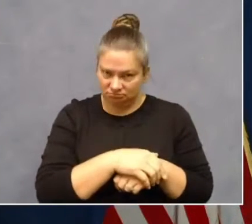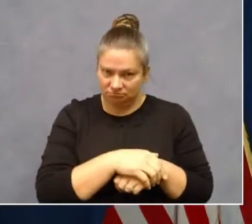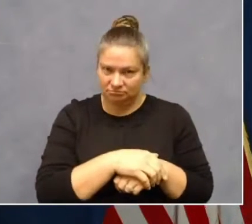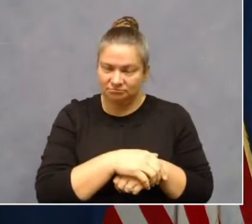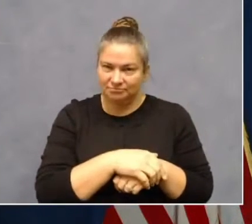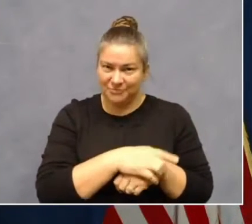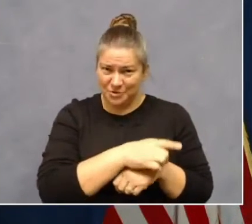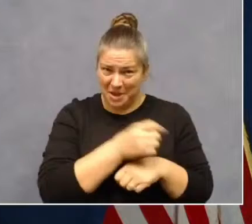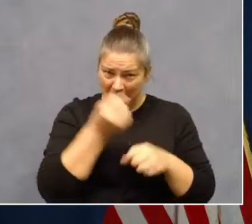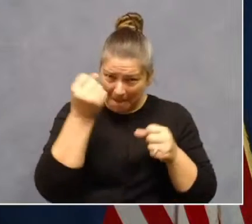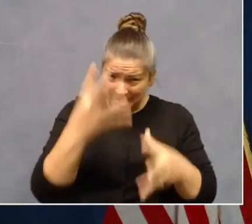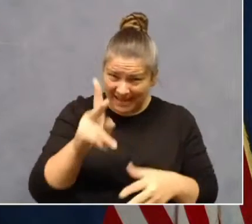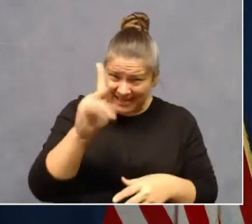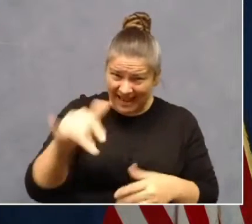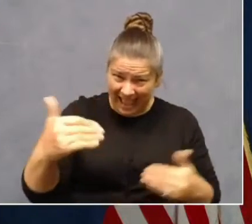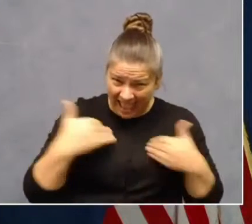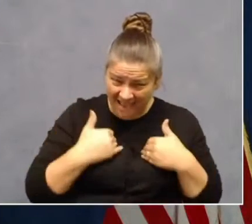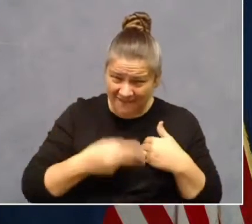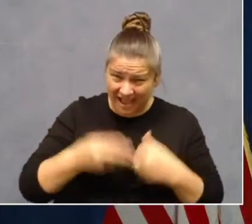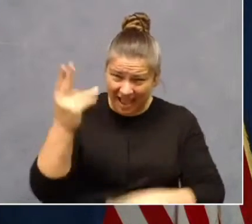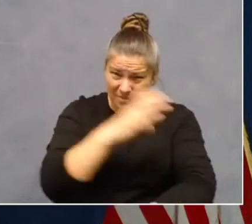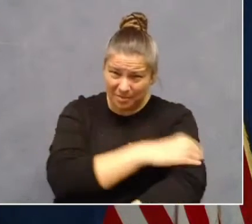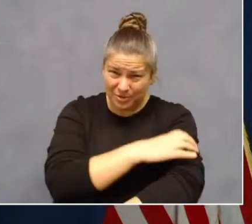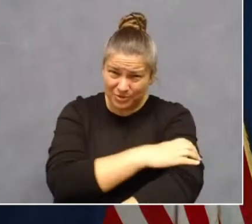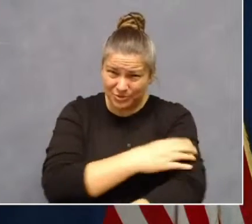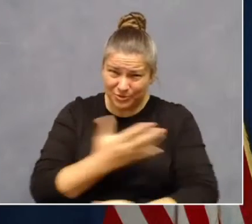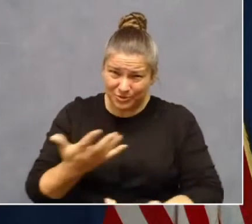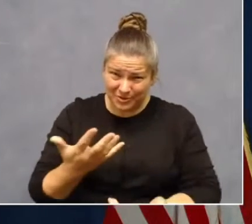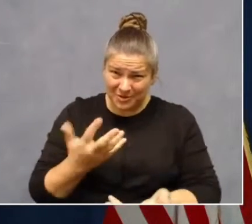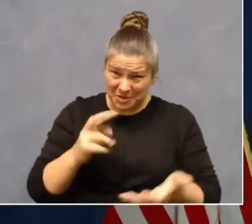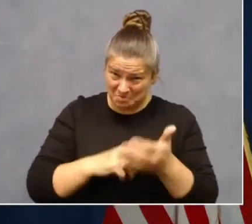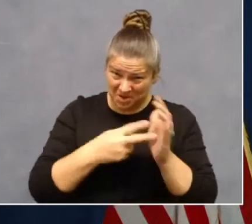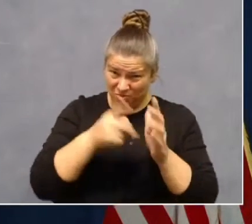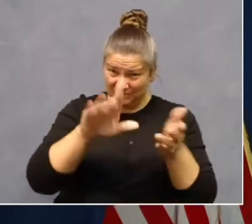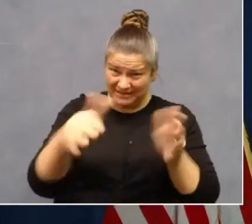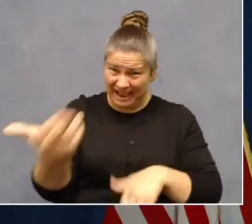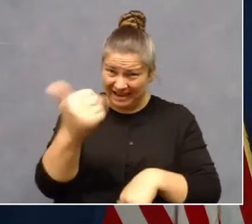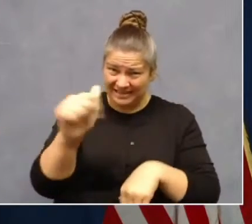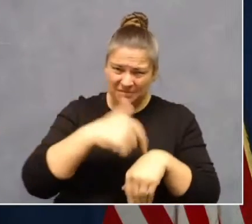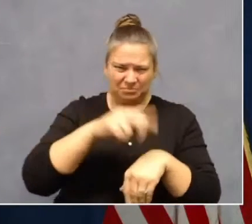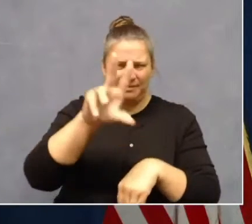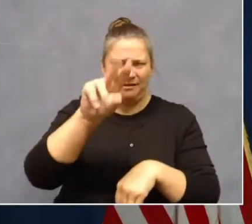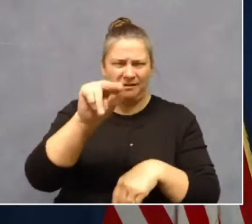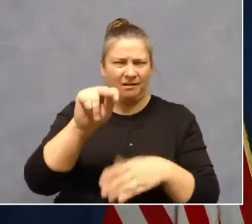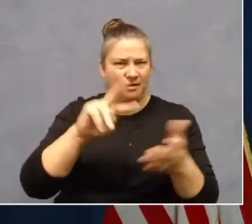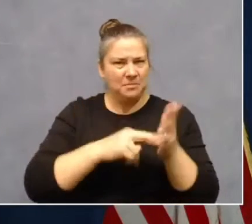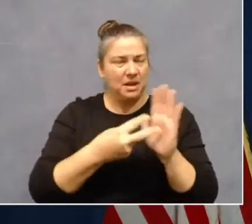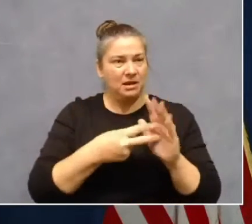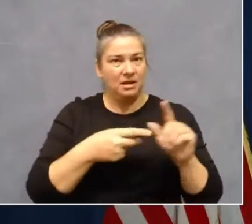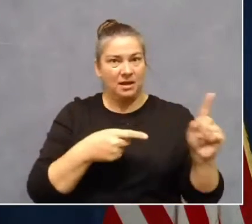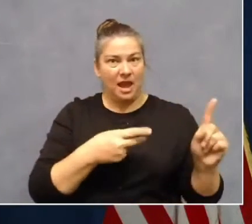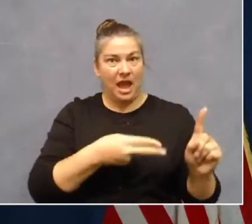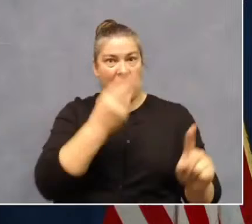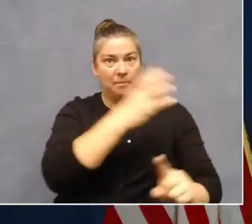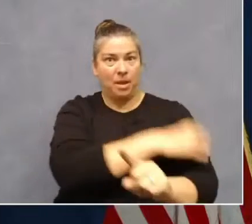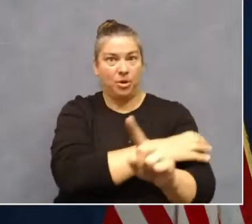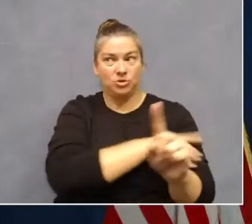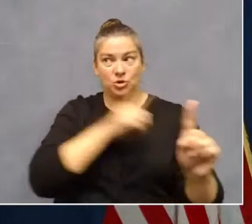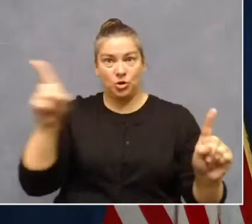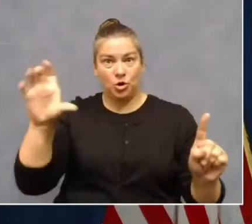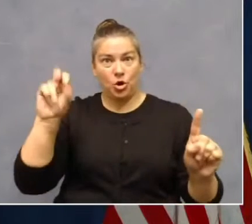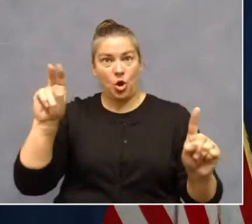pressure? That doesn't mean you're a walking corpse. You are far from dead. It means that when COVID hits you, it makes a serious